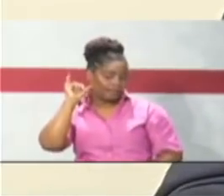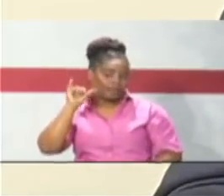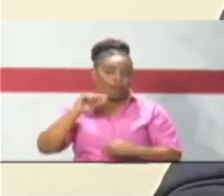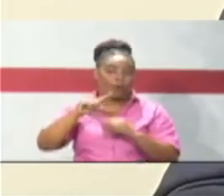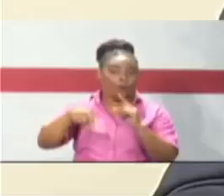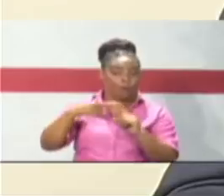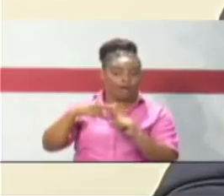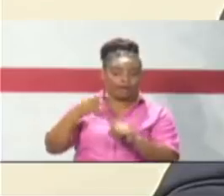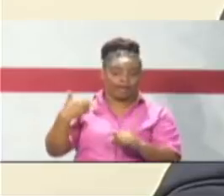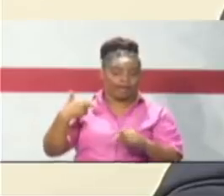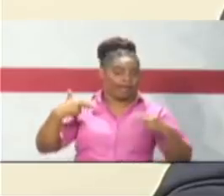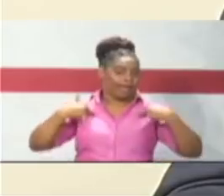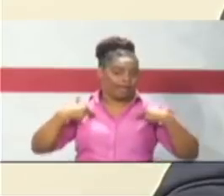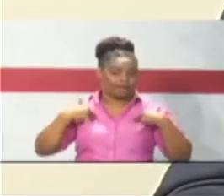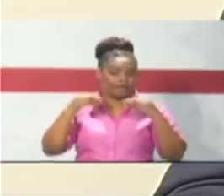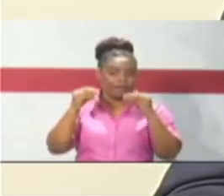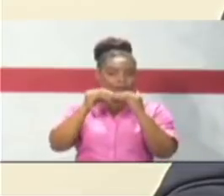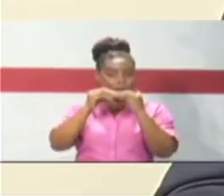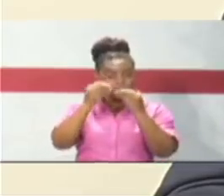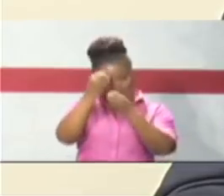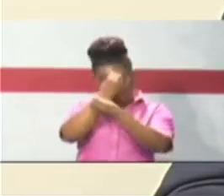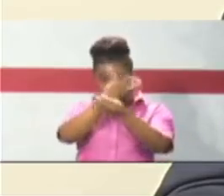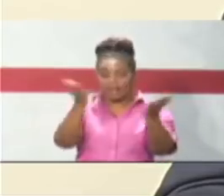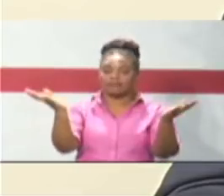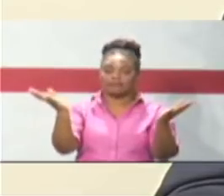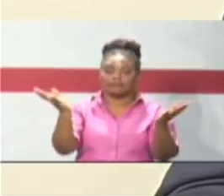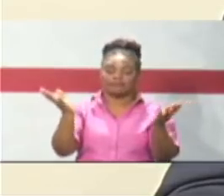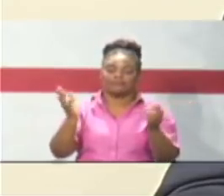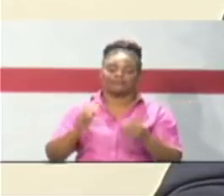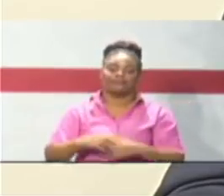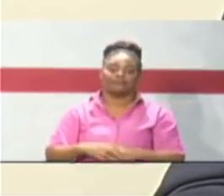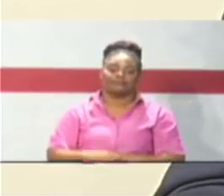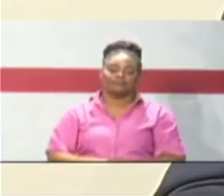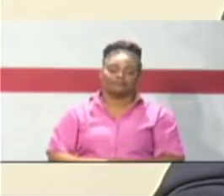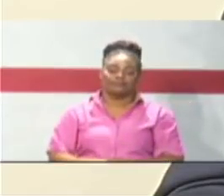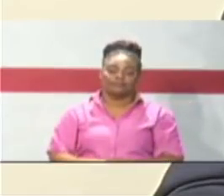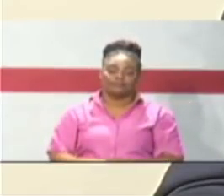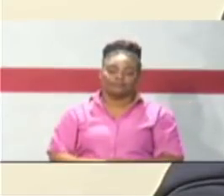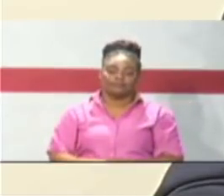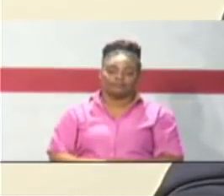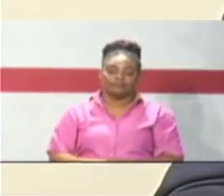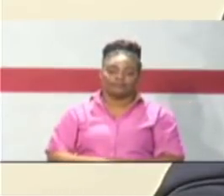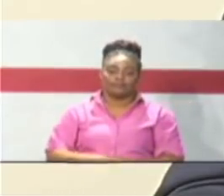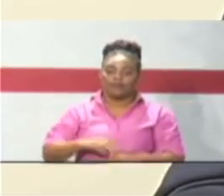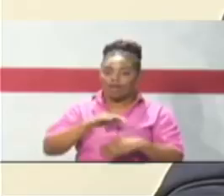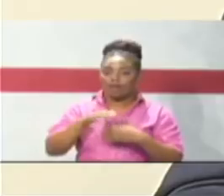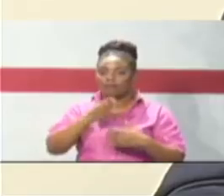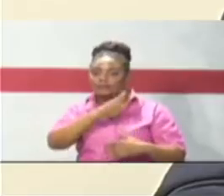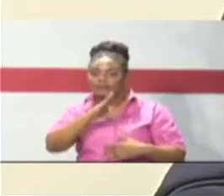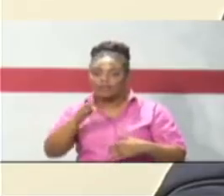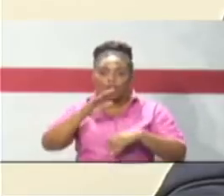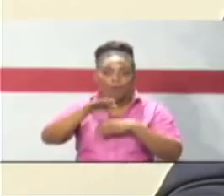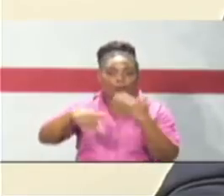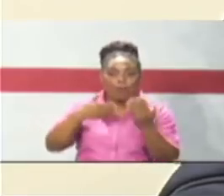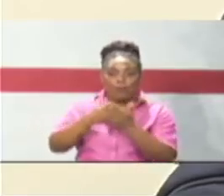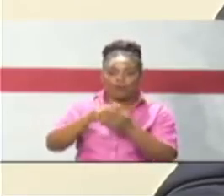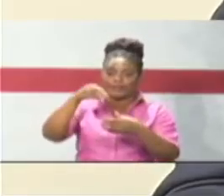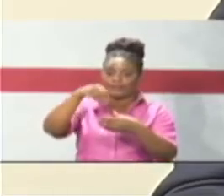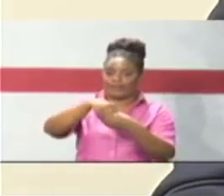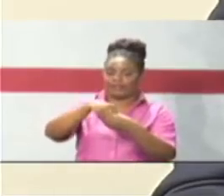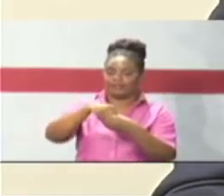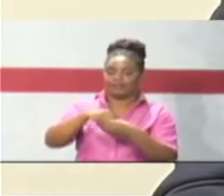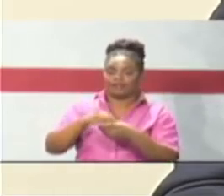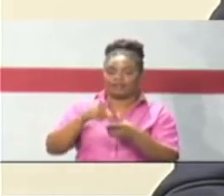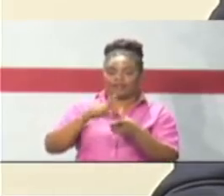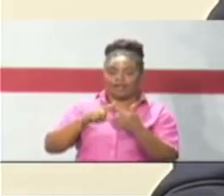product that passes muster with all the internal stakeholders and external stakeholders, we will announce